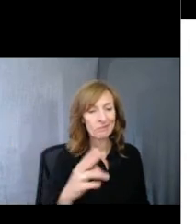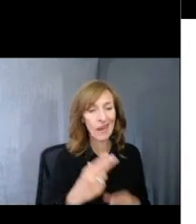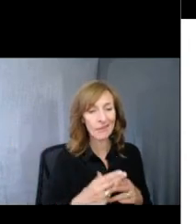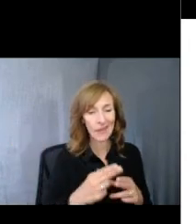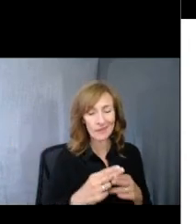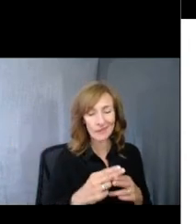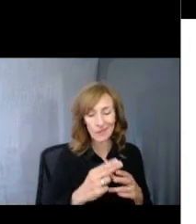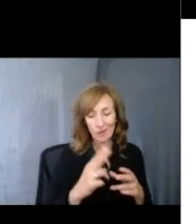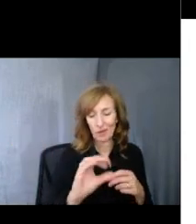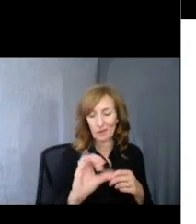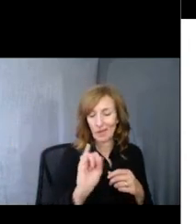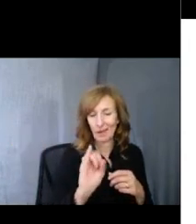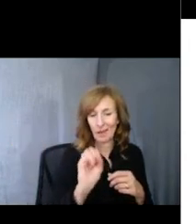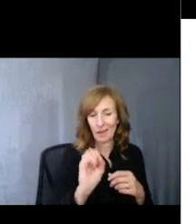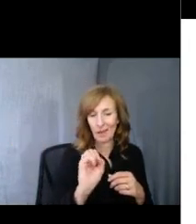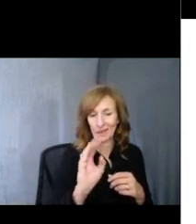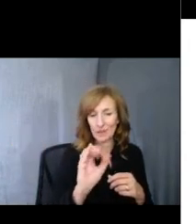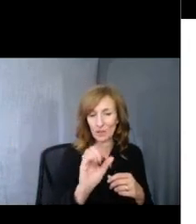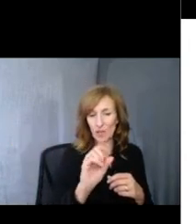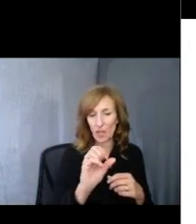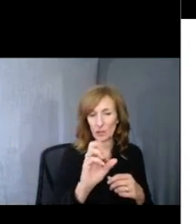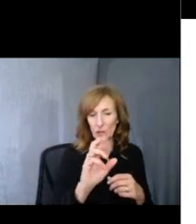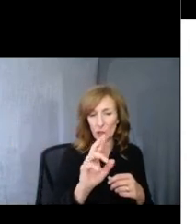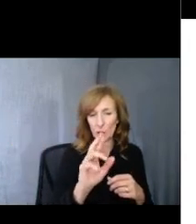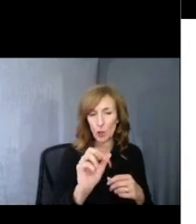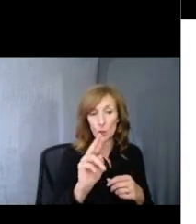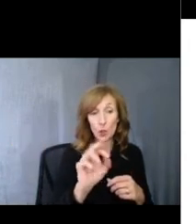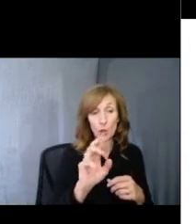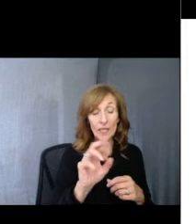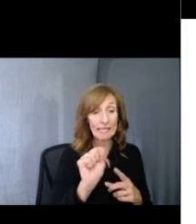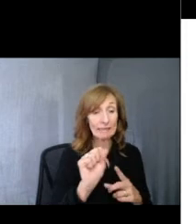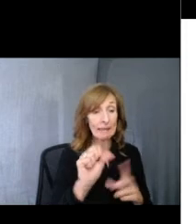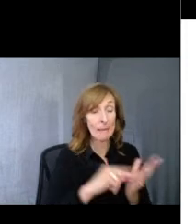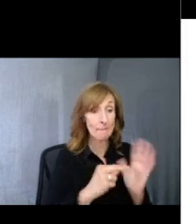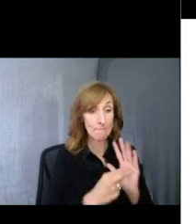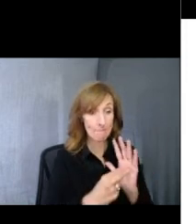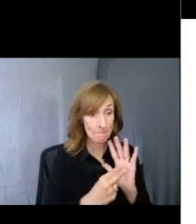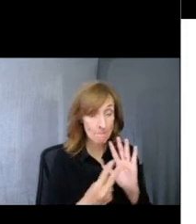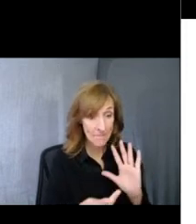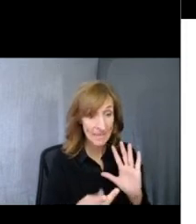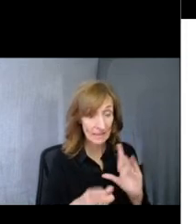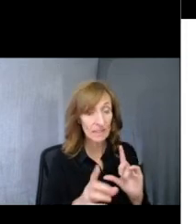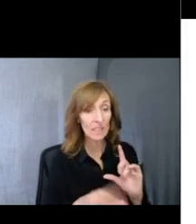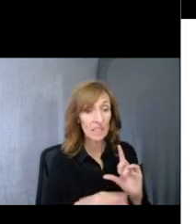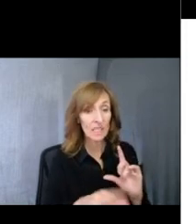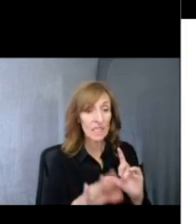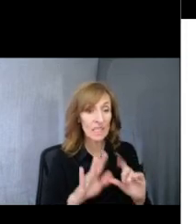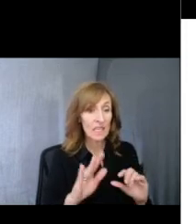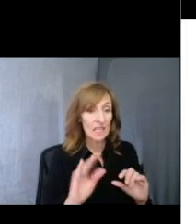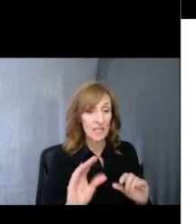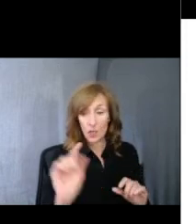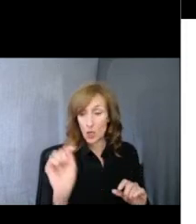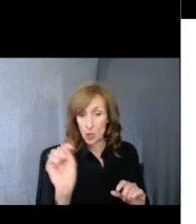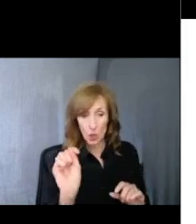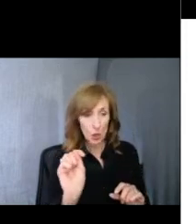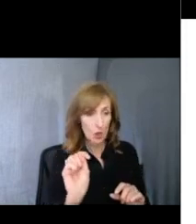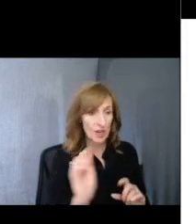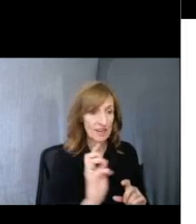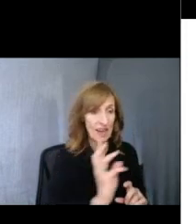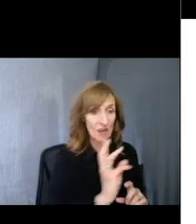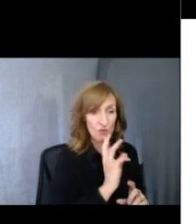urine is the same as the plasma. No modification is happening. And where we particularly look at this is if I have